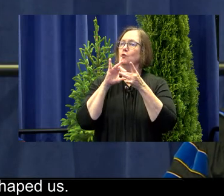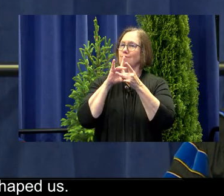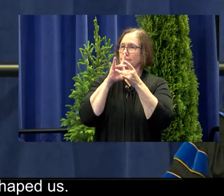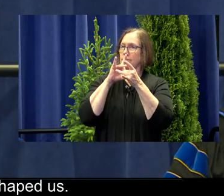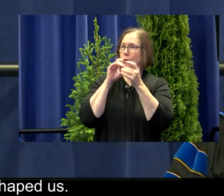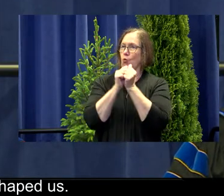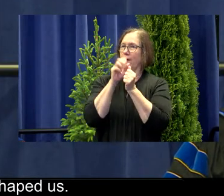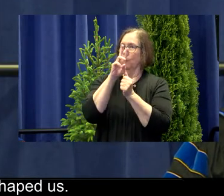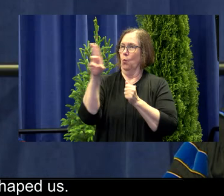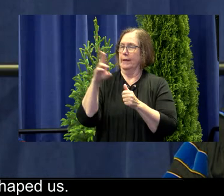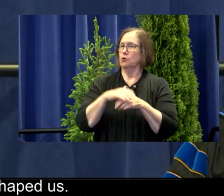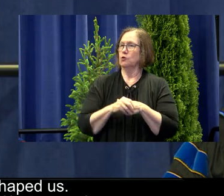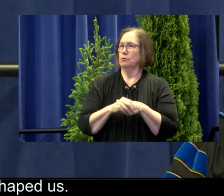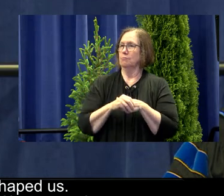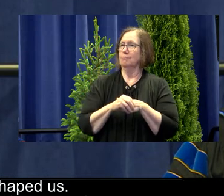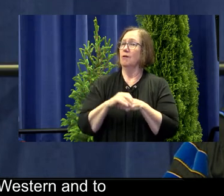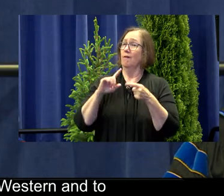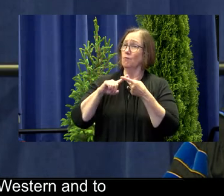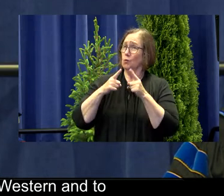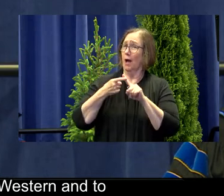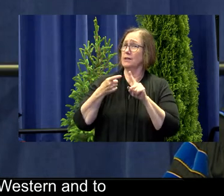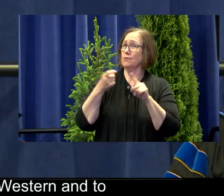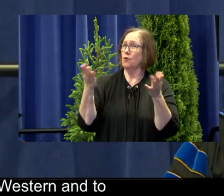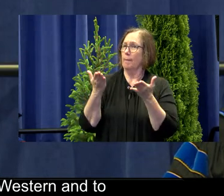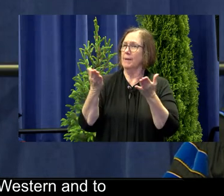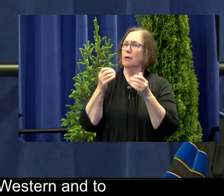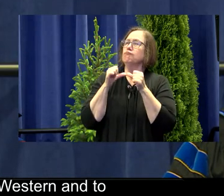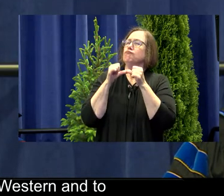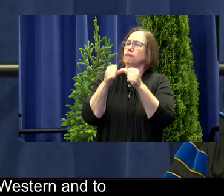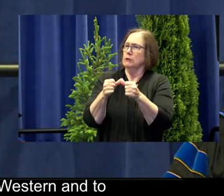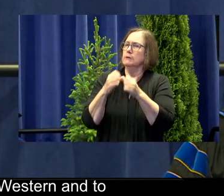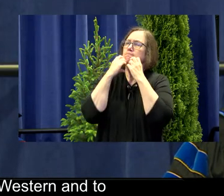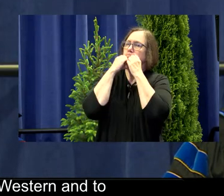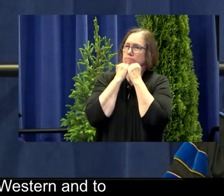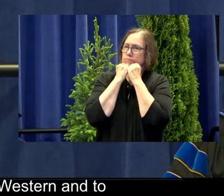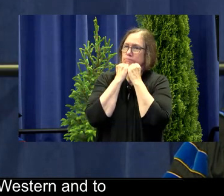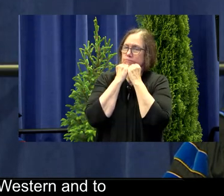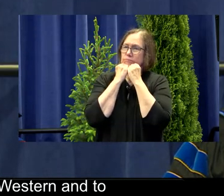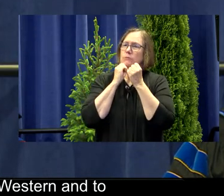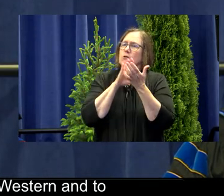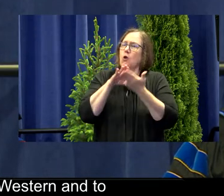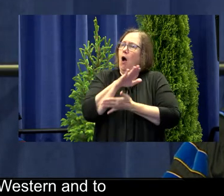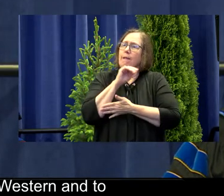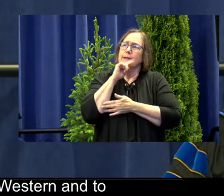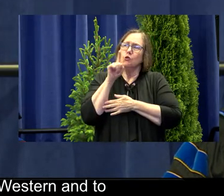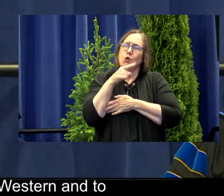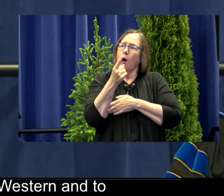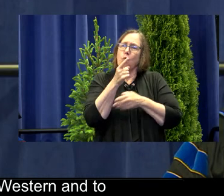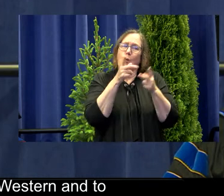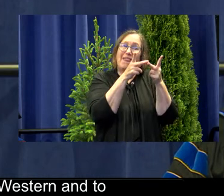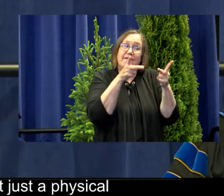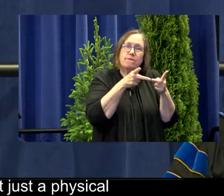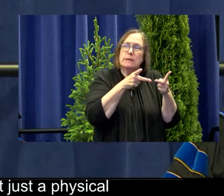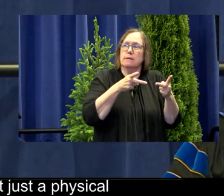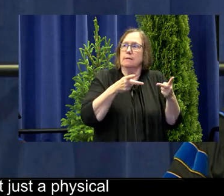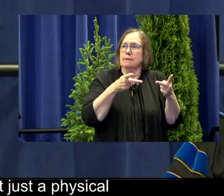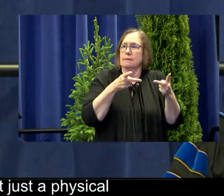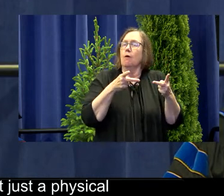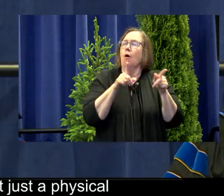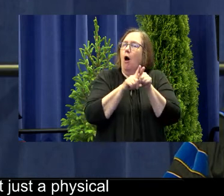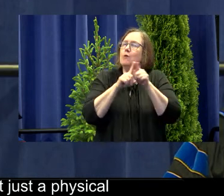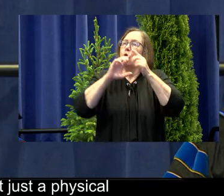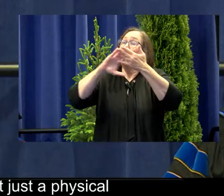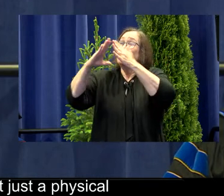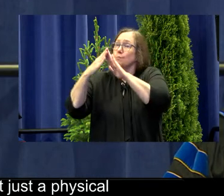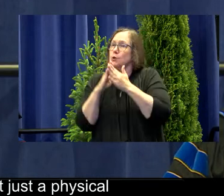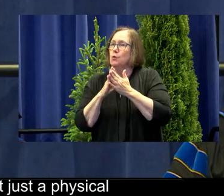to nurture the bonds that you have formed here. This campus is not just a physical place, it's a community, a network of